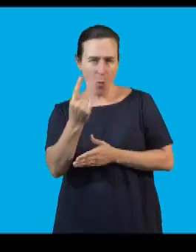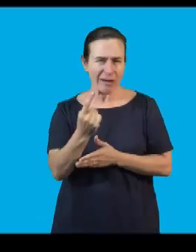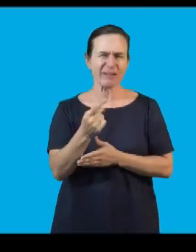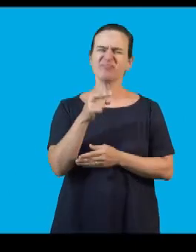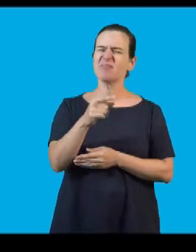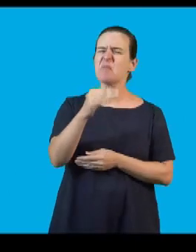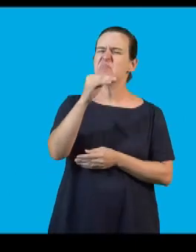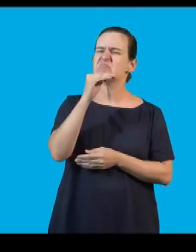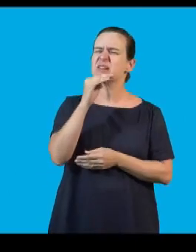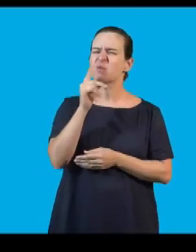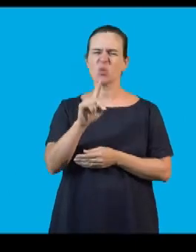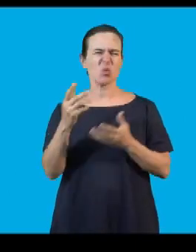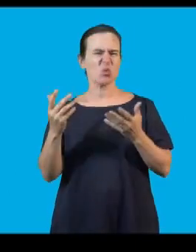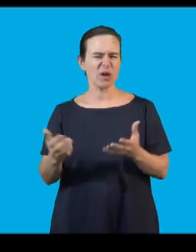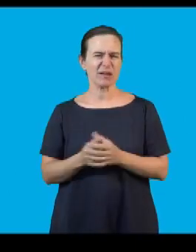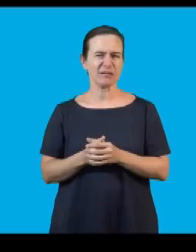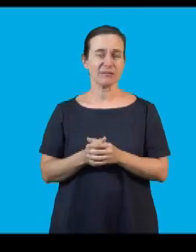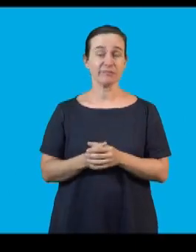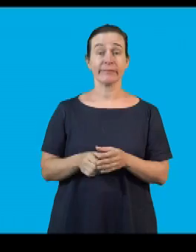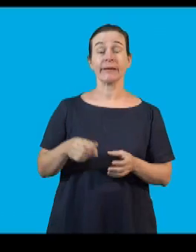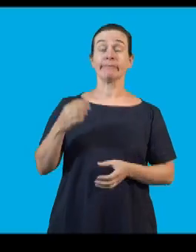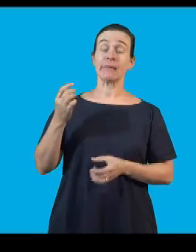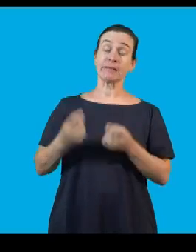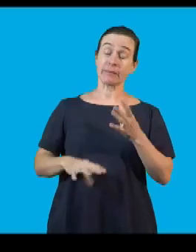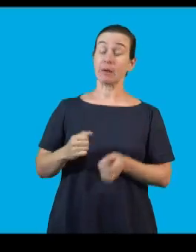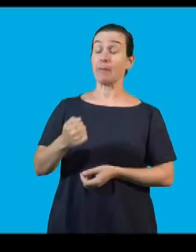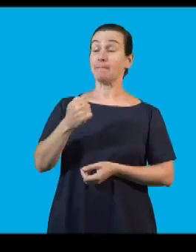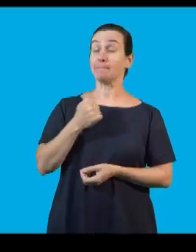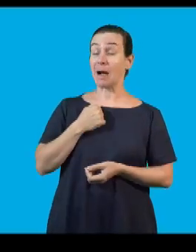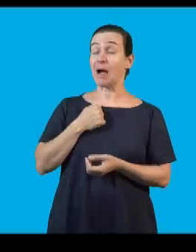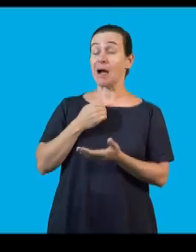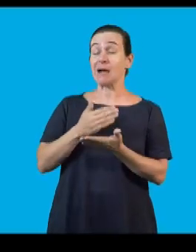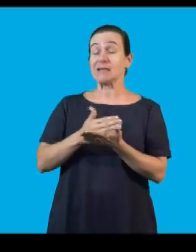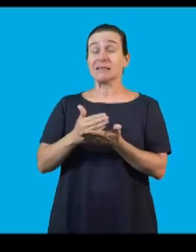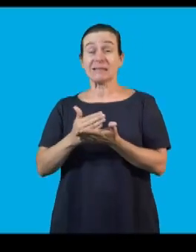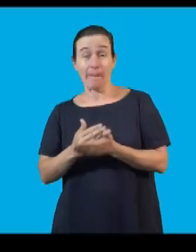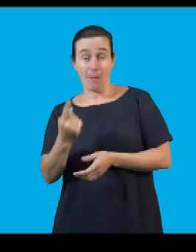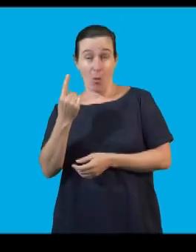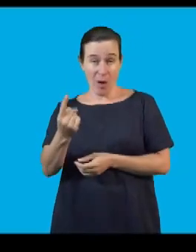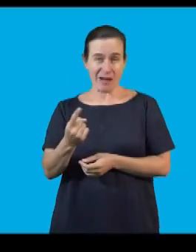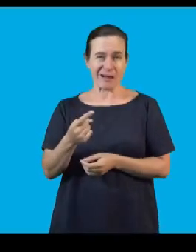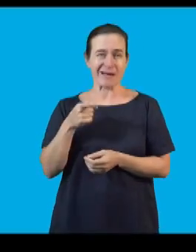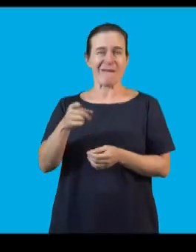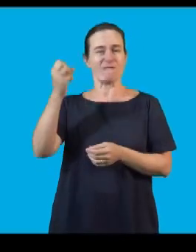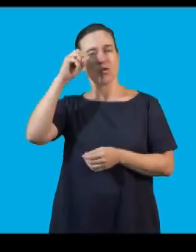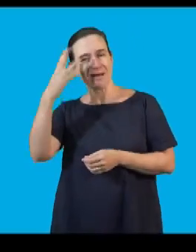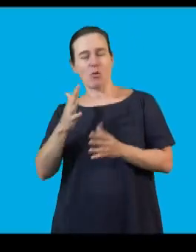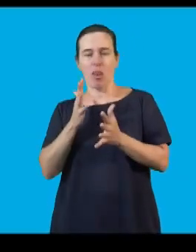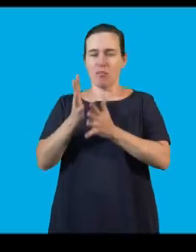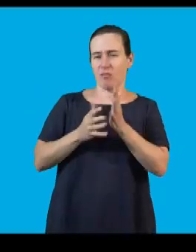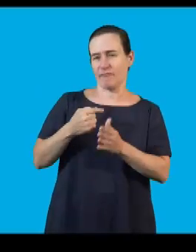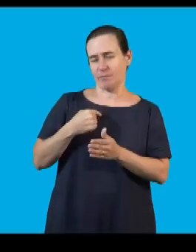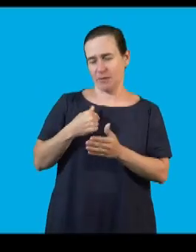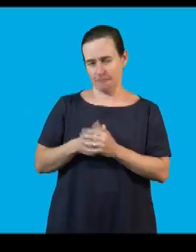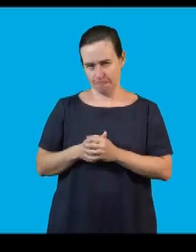problem is, sometimes my someone forgets to take care of me, all right? So remember, the dog is not